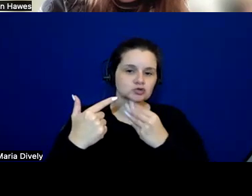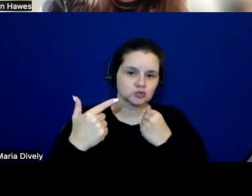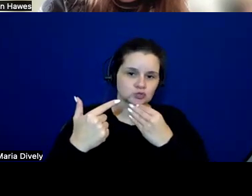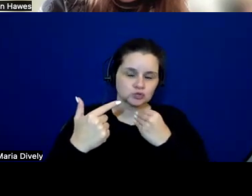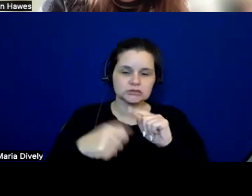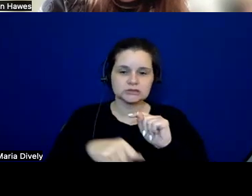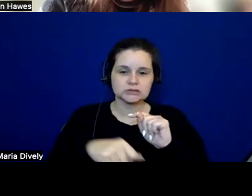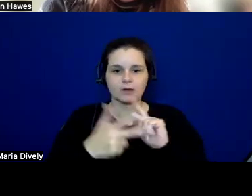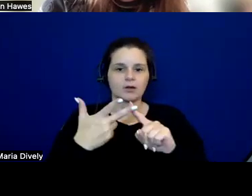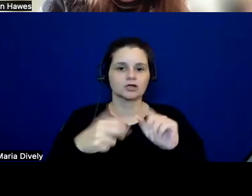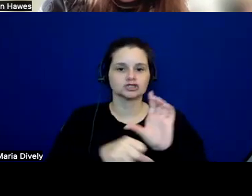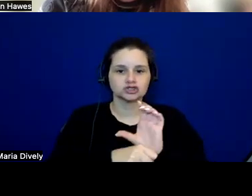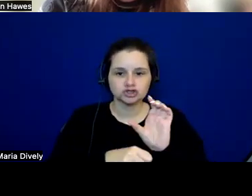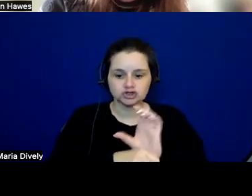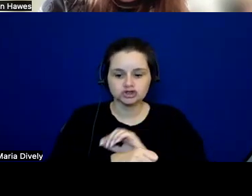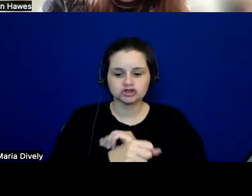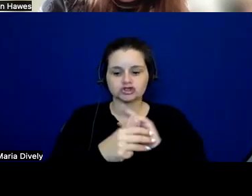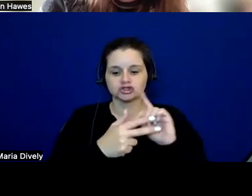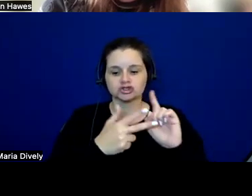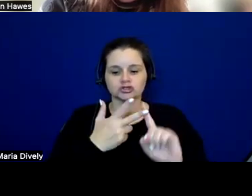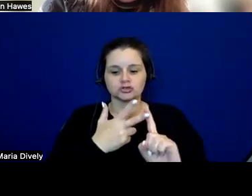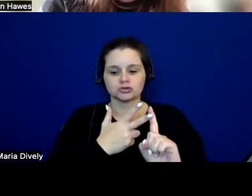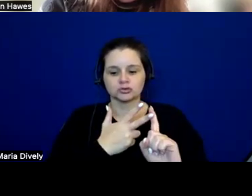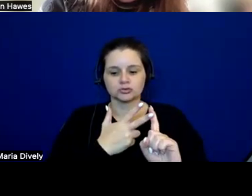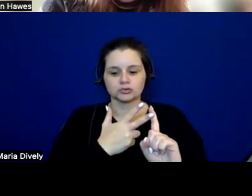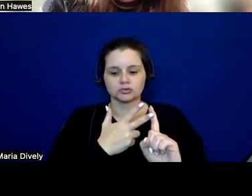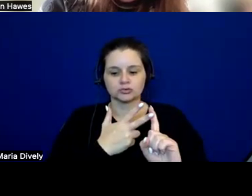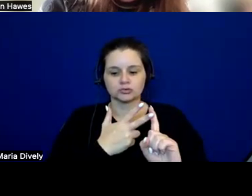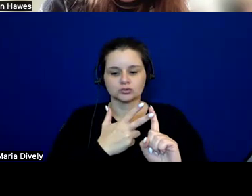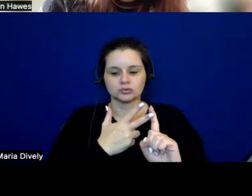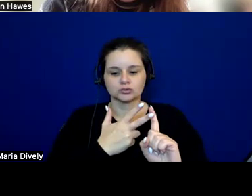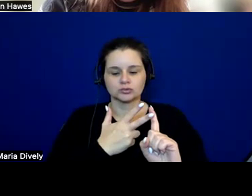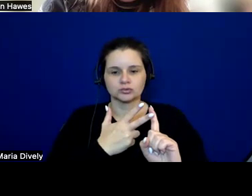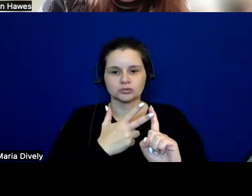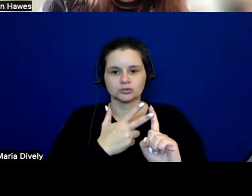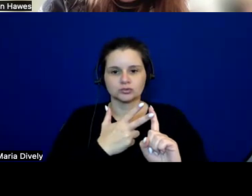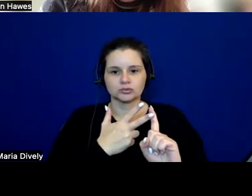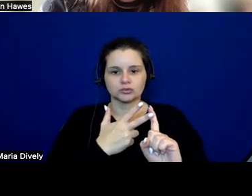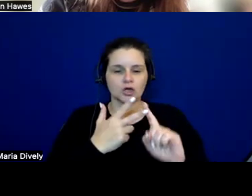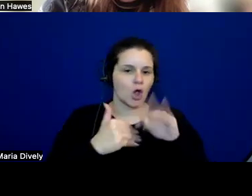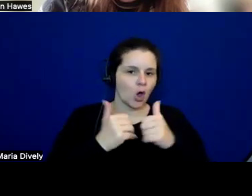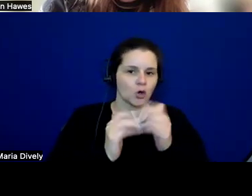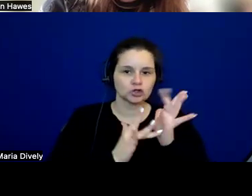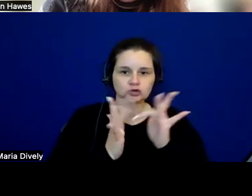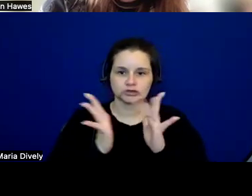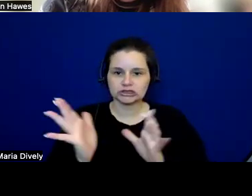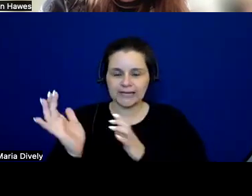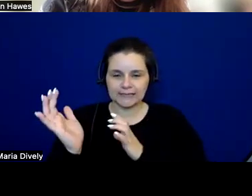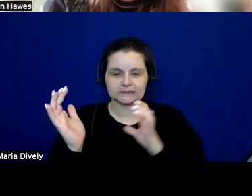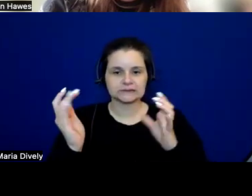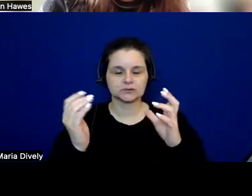to churches. I've been to all the different denominations of Christianity,